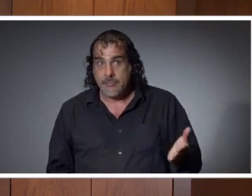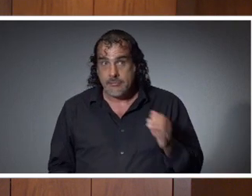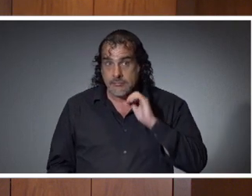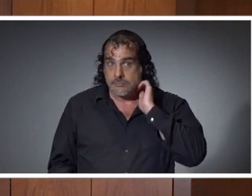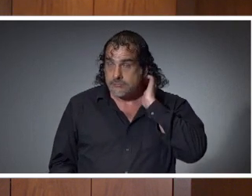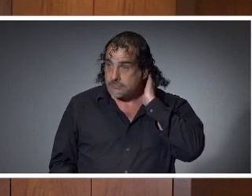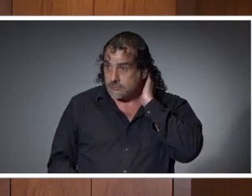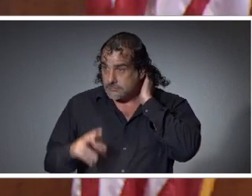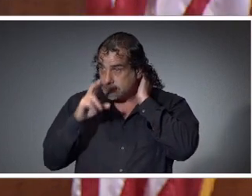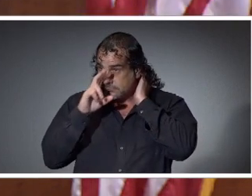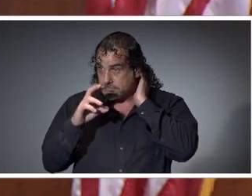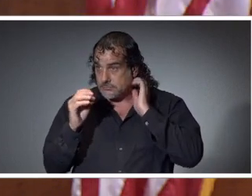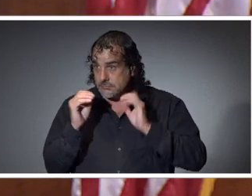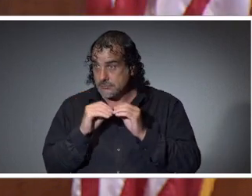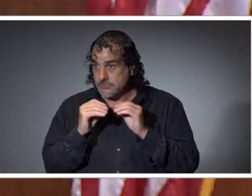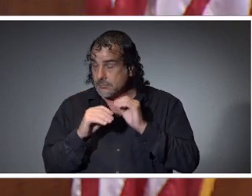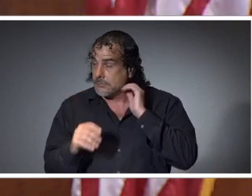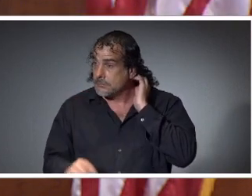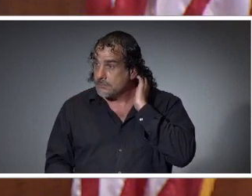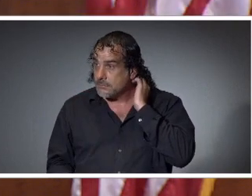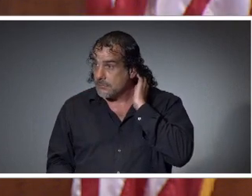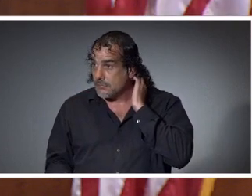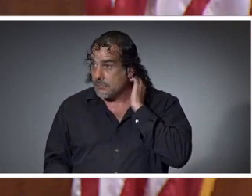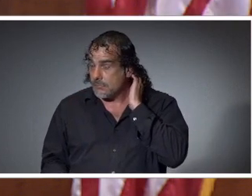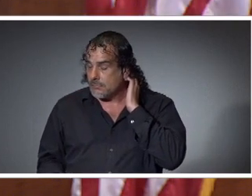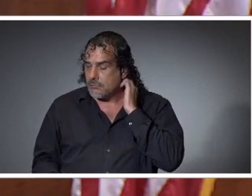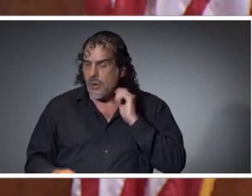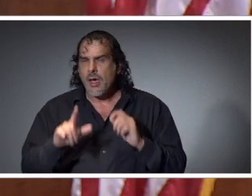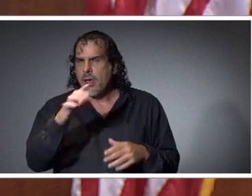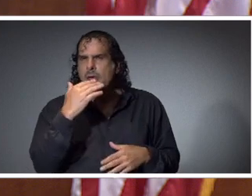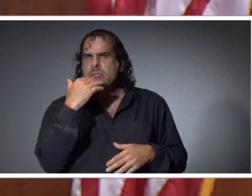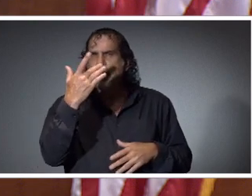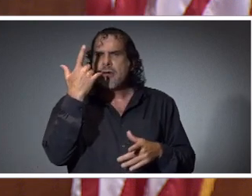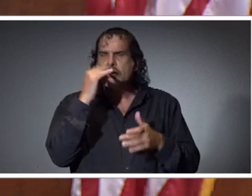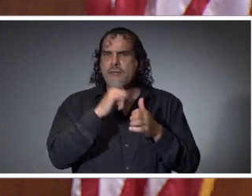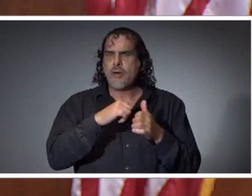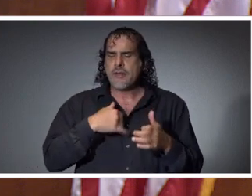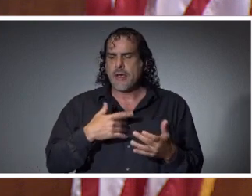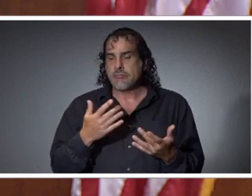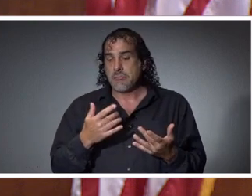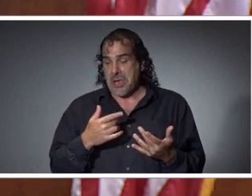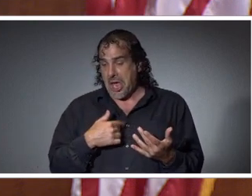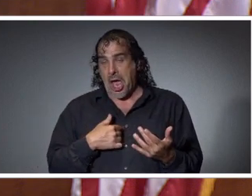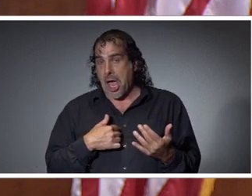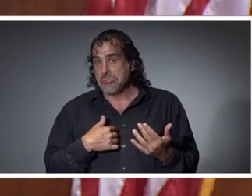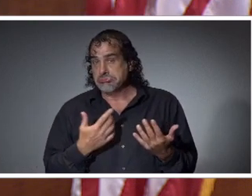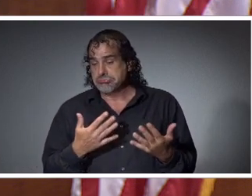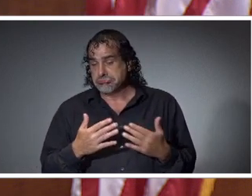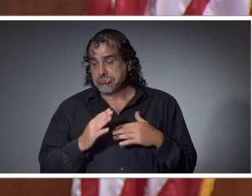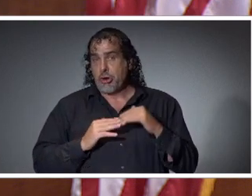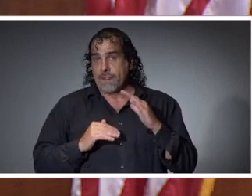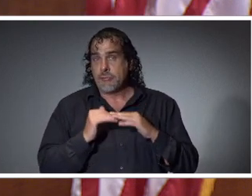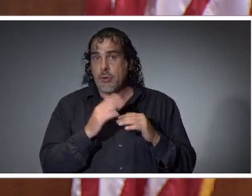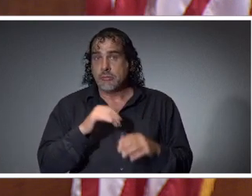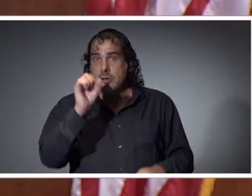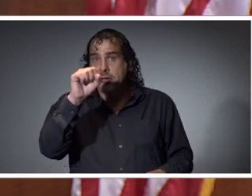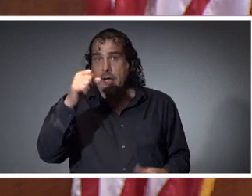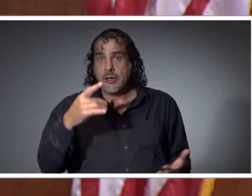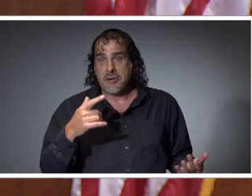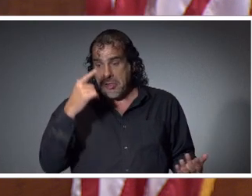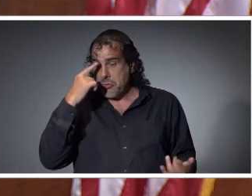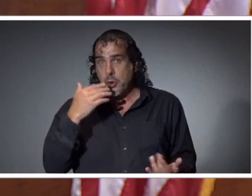Well, Emily, thank you for the question. I am comfortable with the guidelines as they currently exist. As I mentioned a couple of days